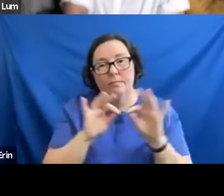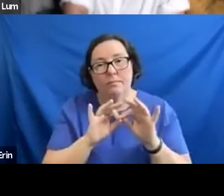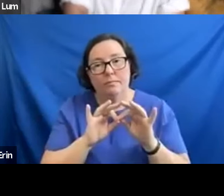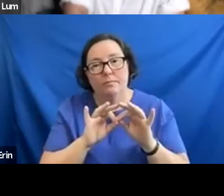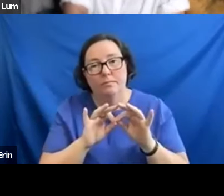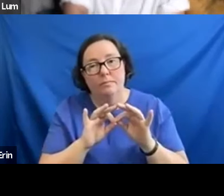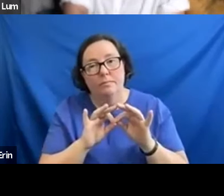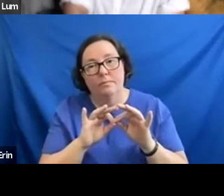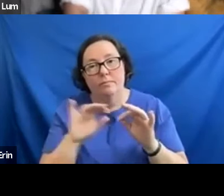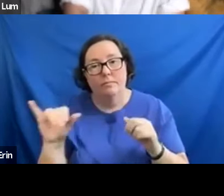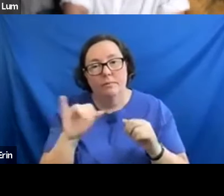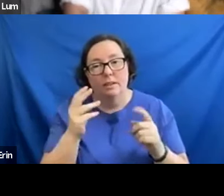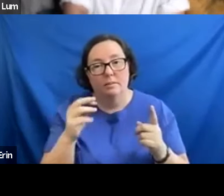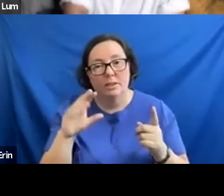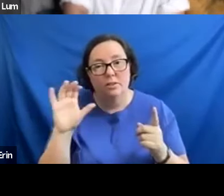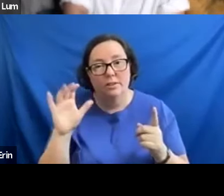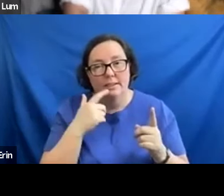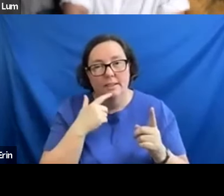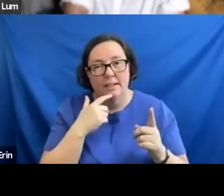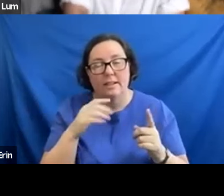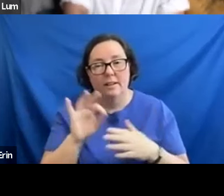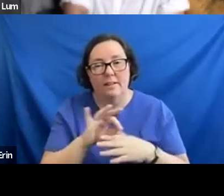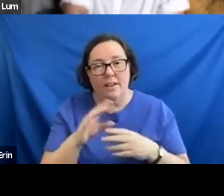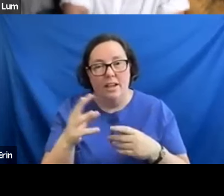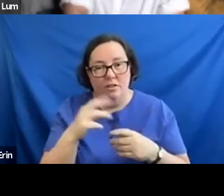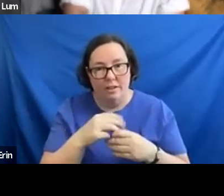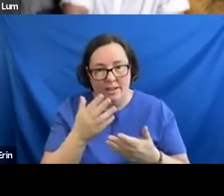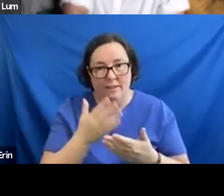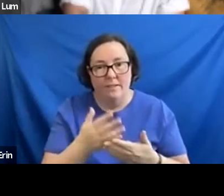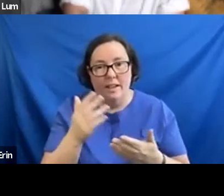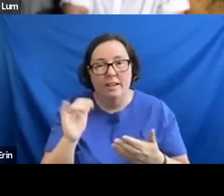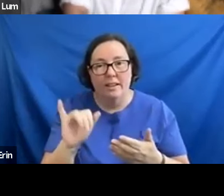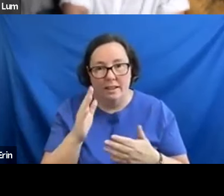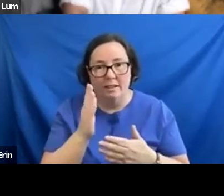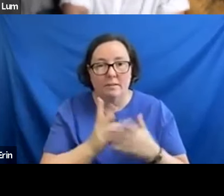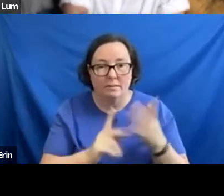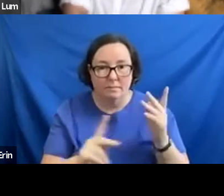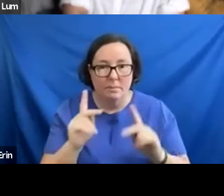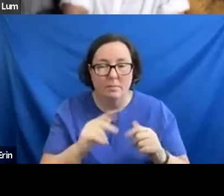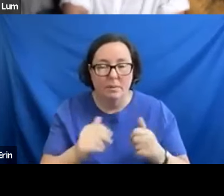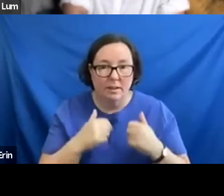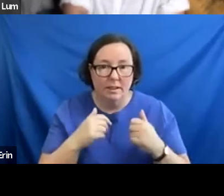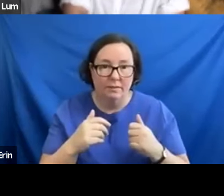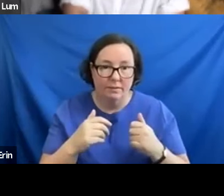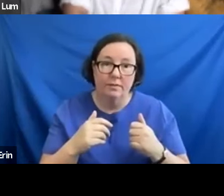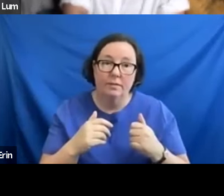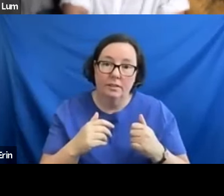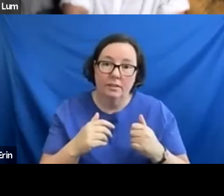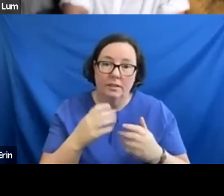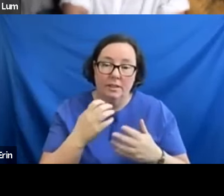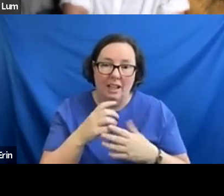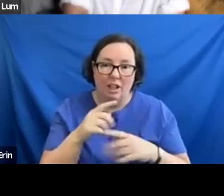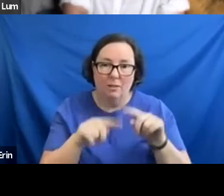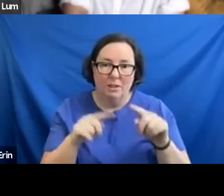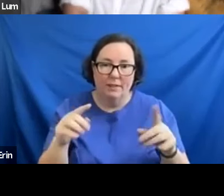to, as Mr. Contopasis said, factor in the fact that there are people who there is a great amount of economic